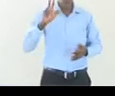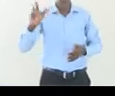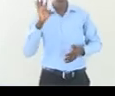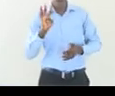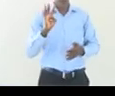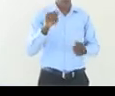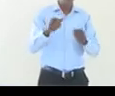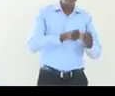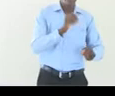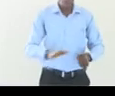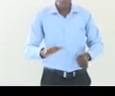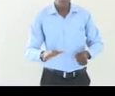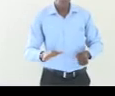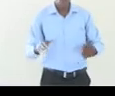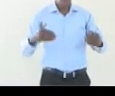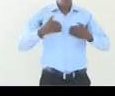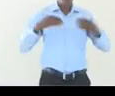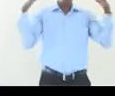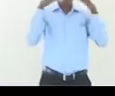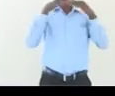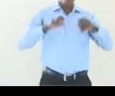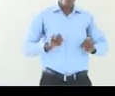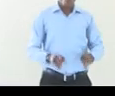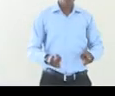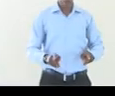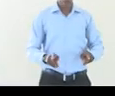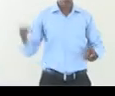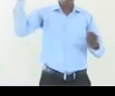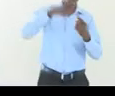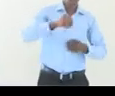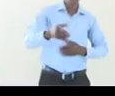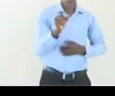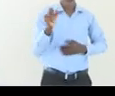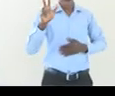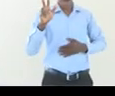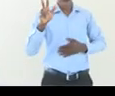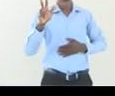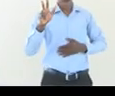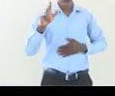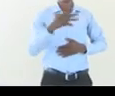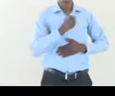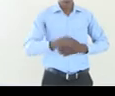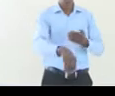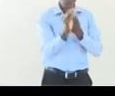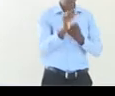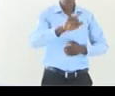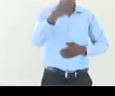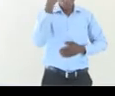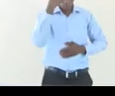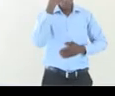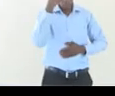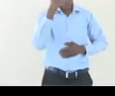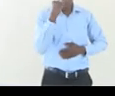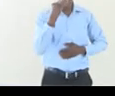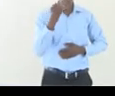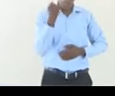meaning every child was supposed to have equal opportunity until GSS 3. And government is